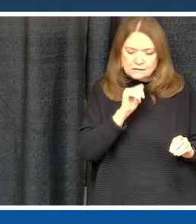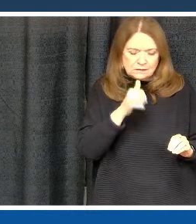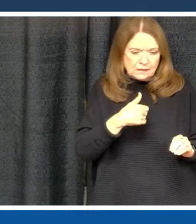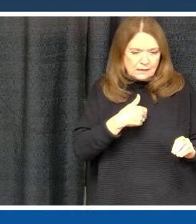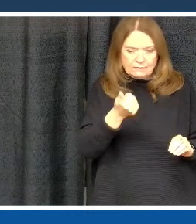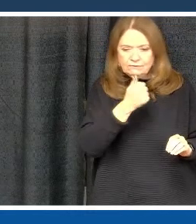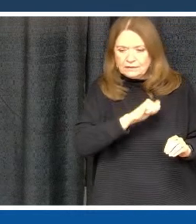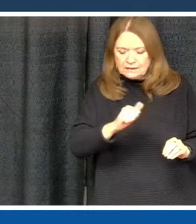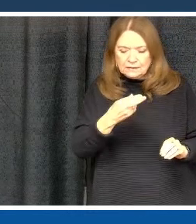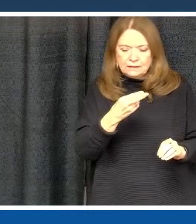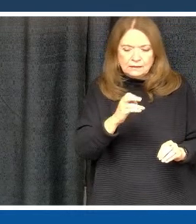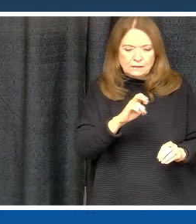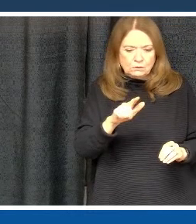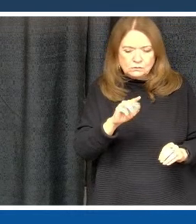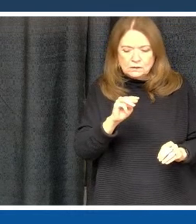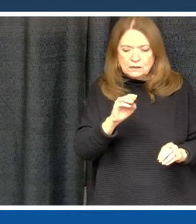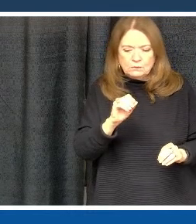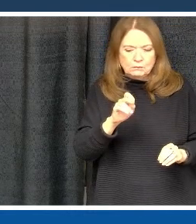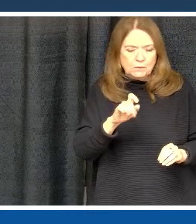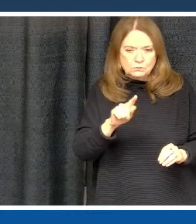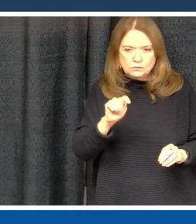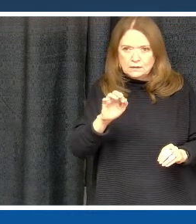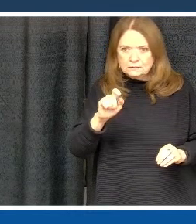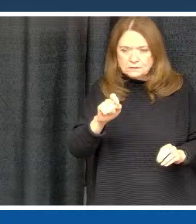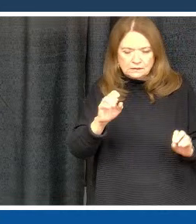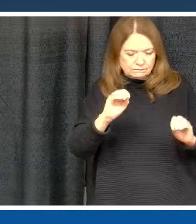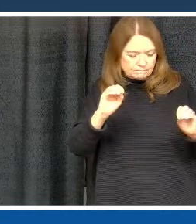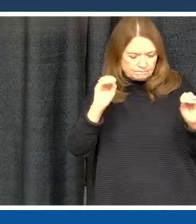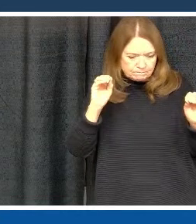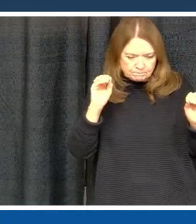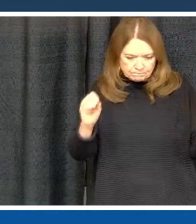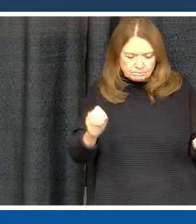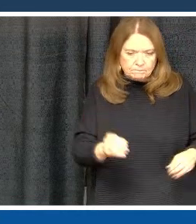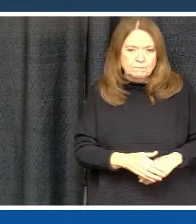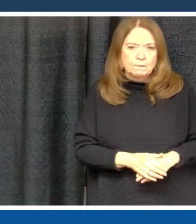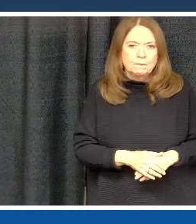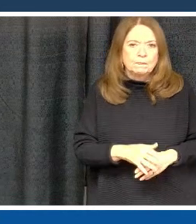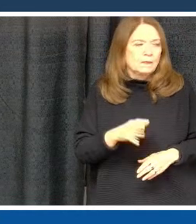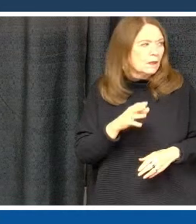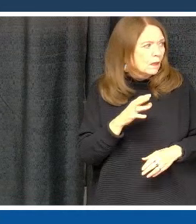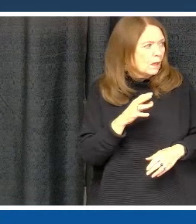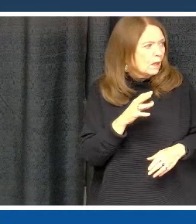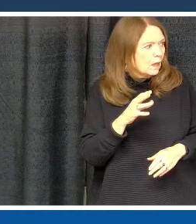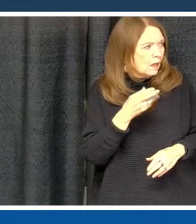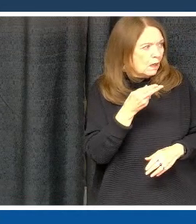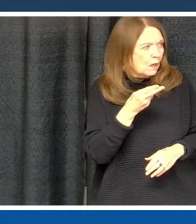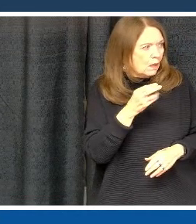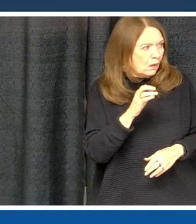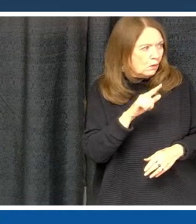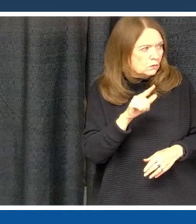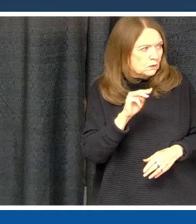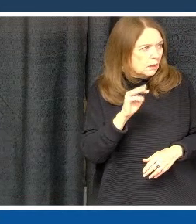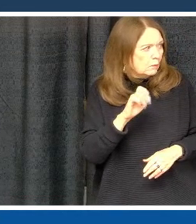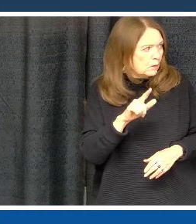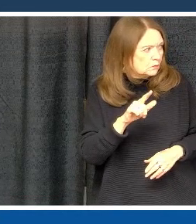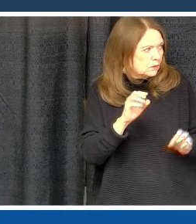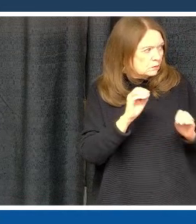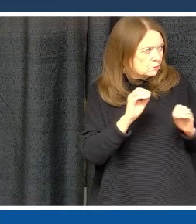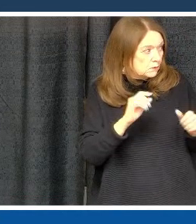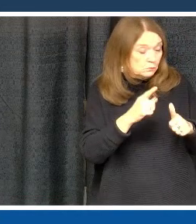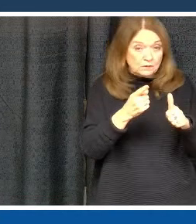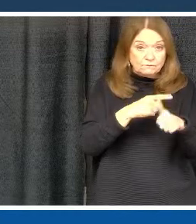any hotel motel tax whatsoever. The Really? county has a Oh. hotel motel tax. The So city this will be has the nothing. first